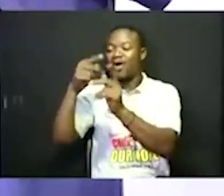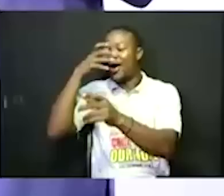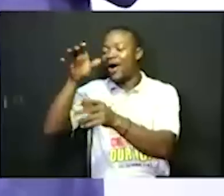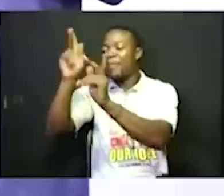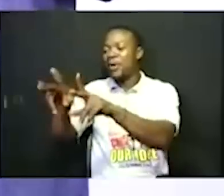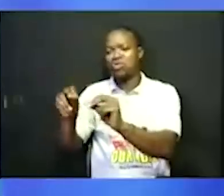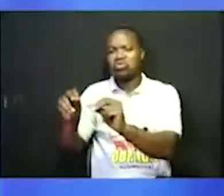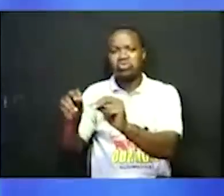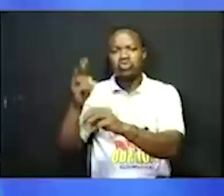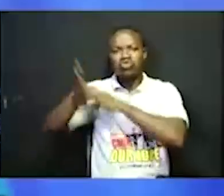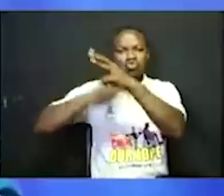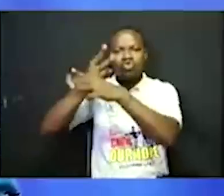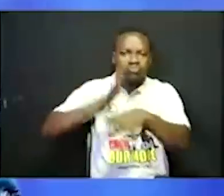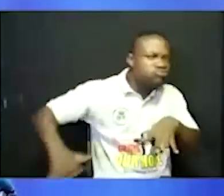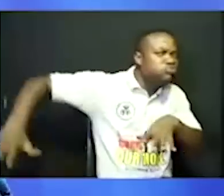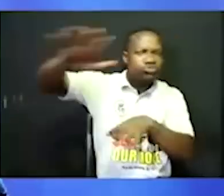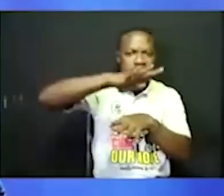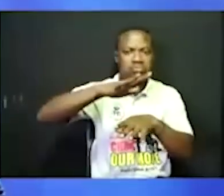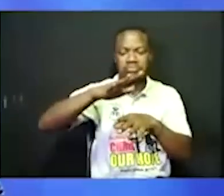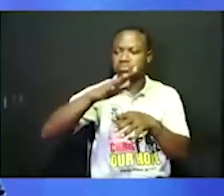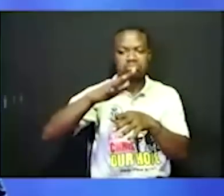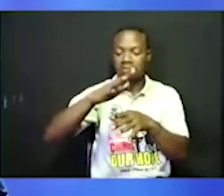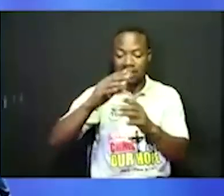There is no justice on the land.